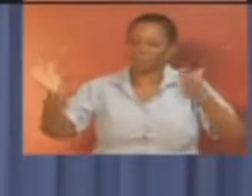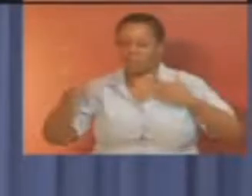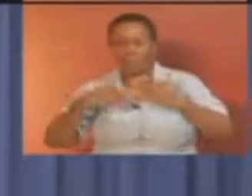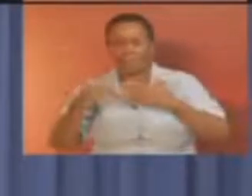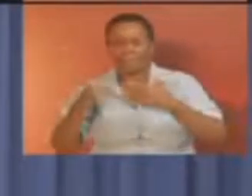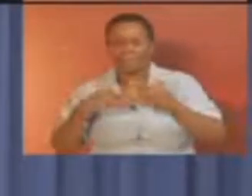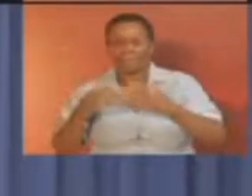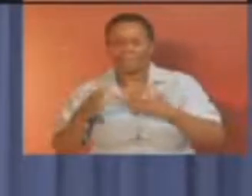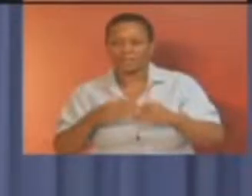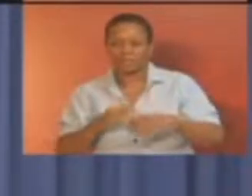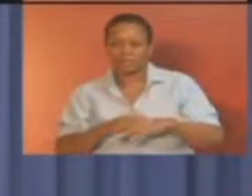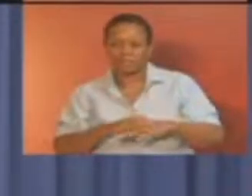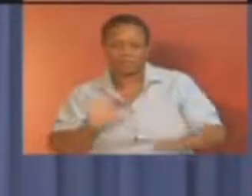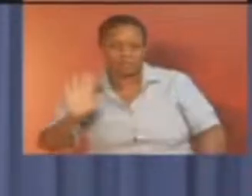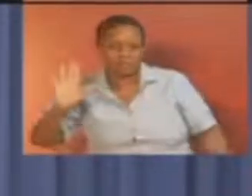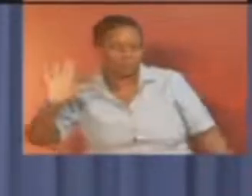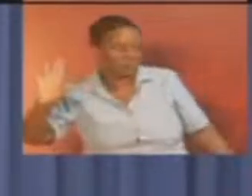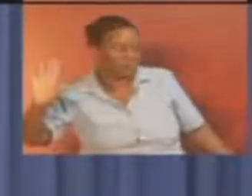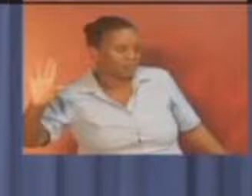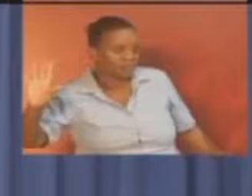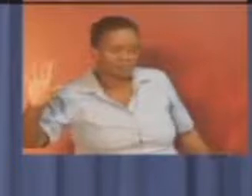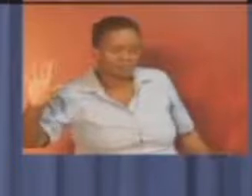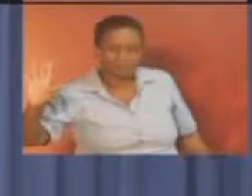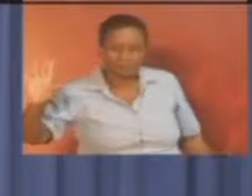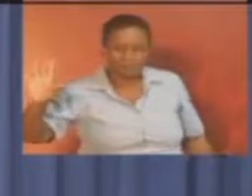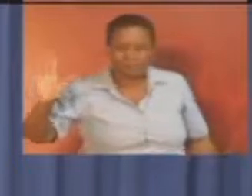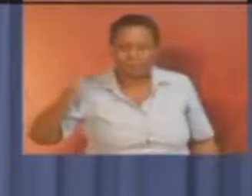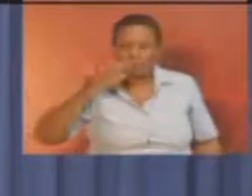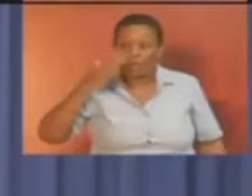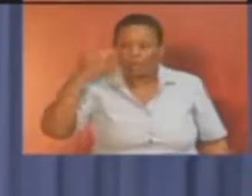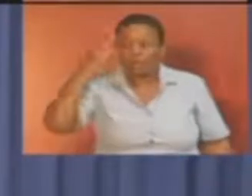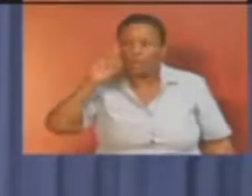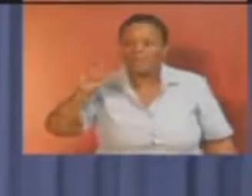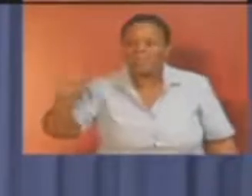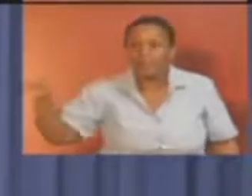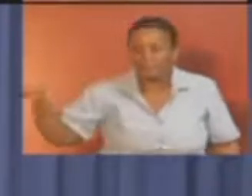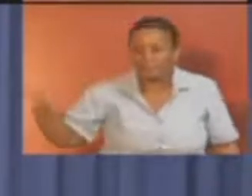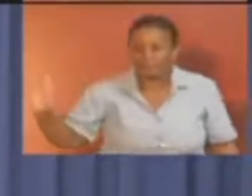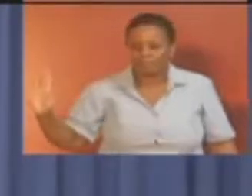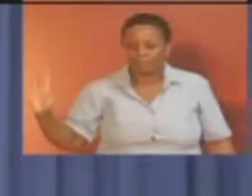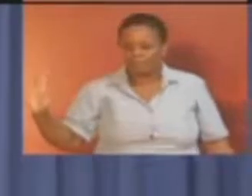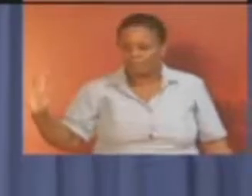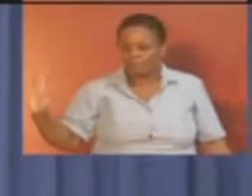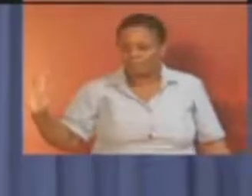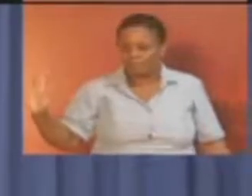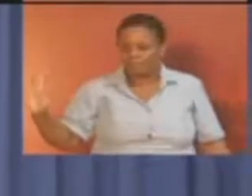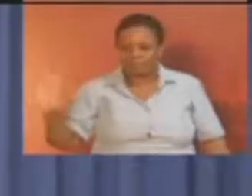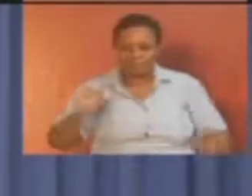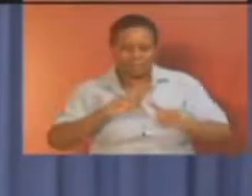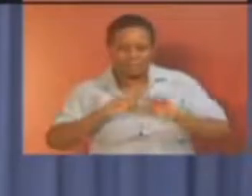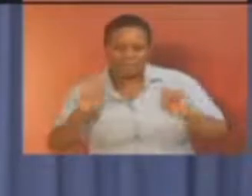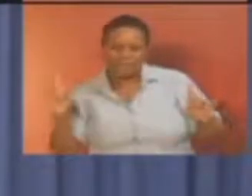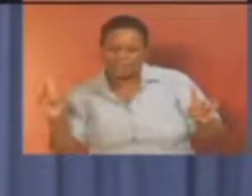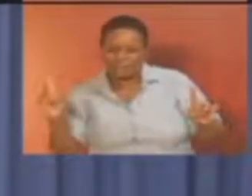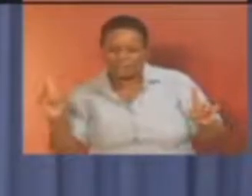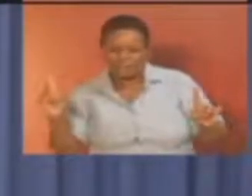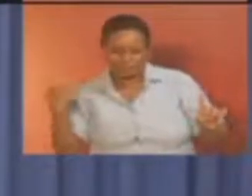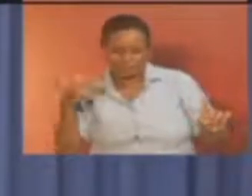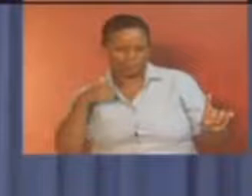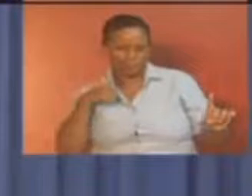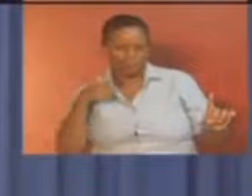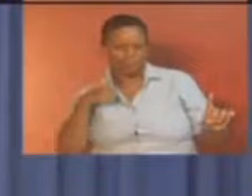vaccines, I think it was Sinovac, and the Russian vaccine Sputnik and so on. But those were decisions to be made by